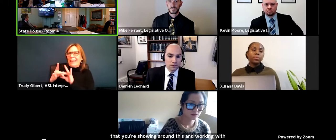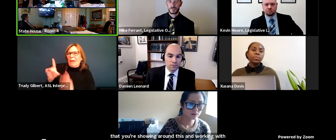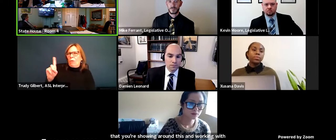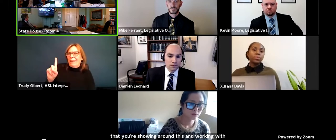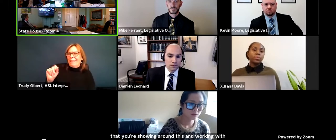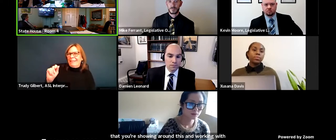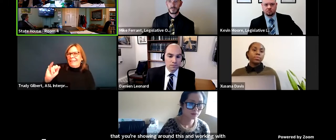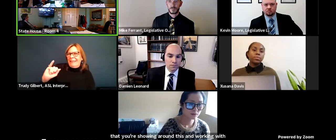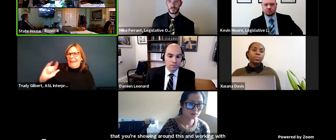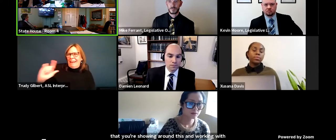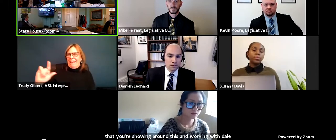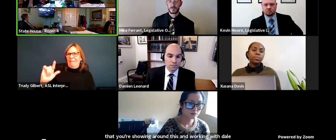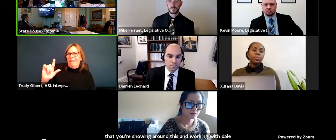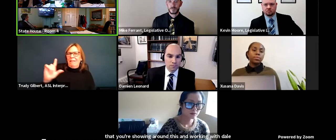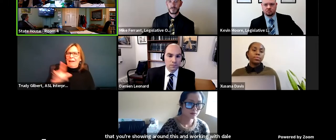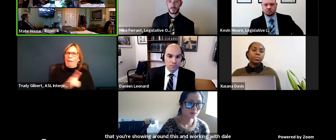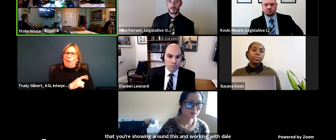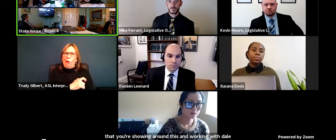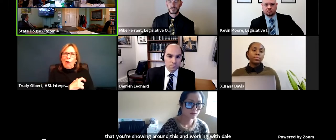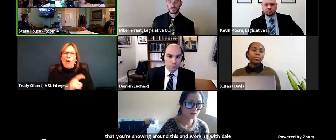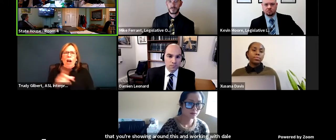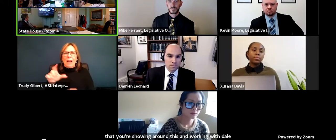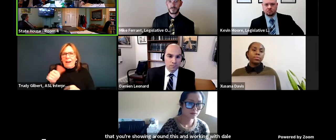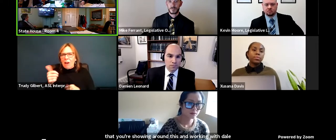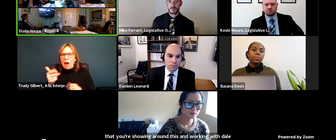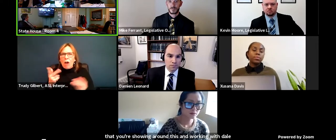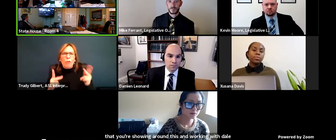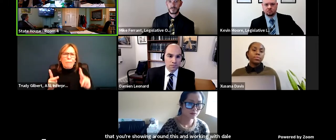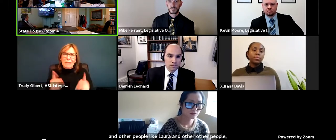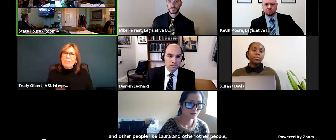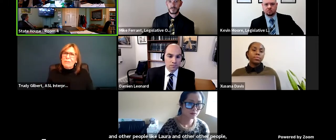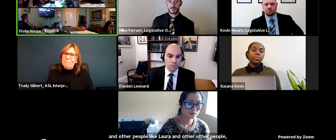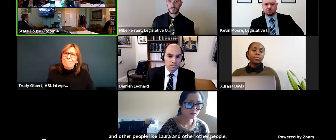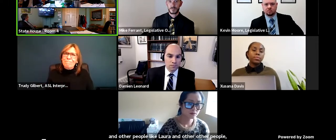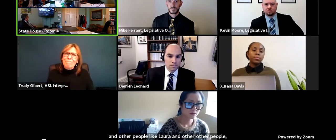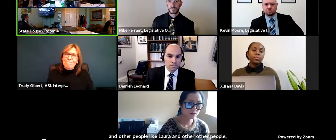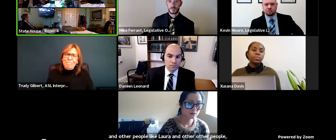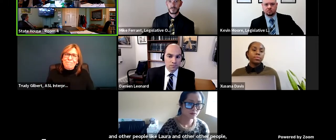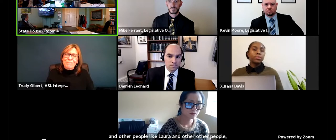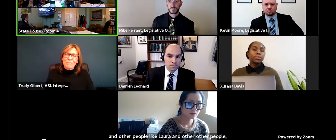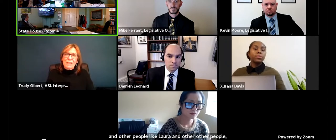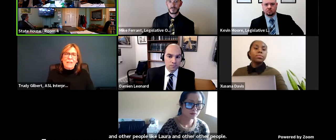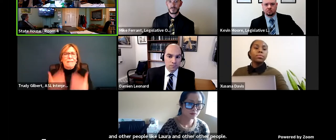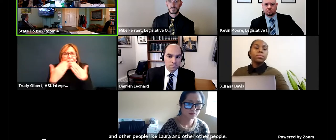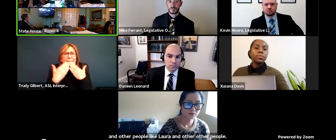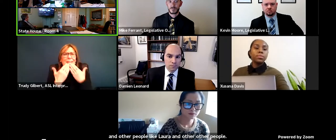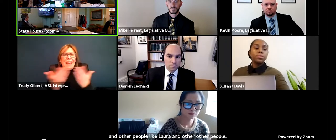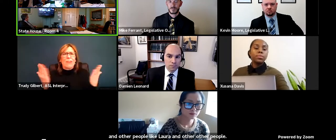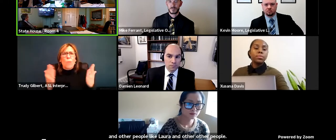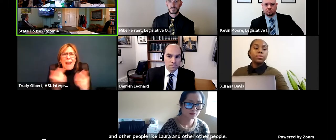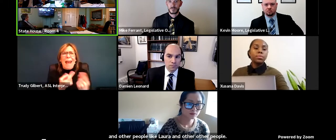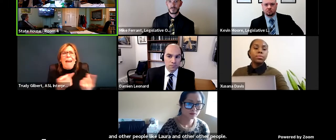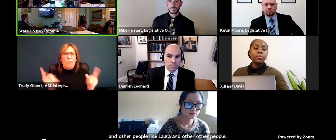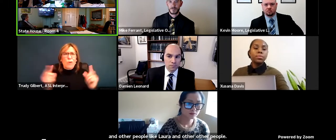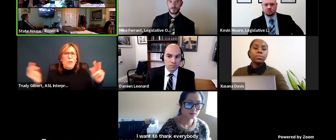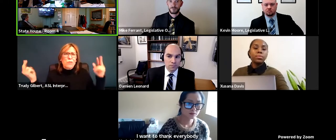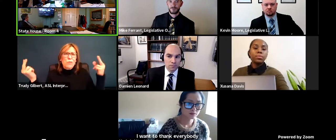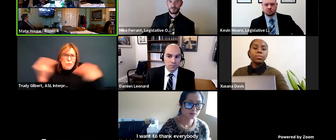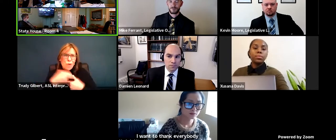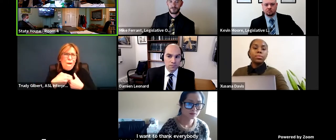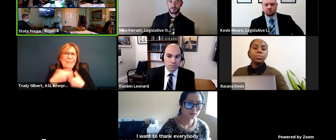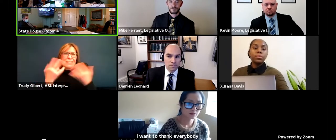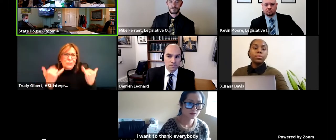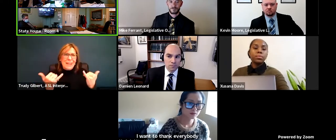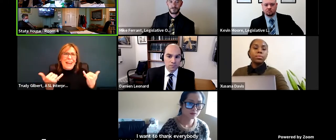like Laura and other, other people. And, um, um, want to thank everybody that came and,